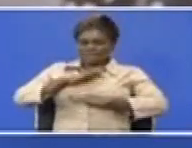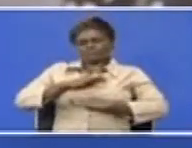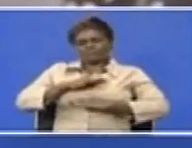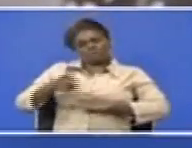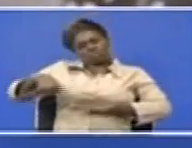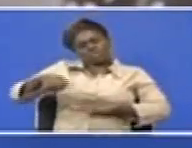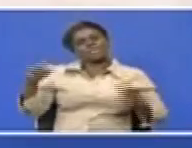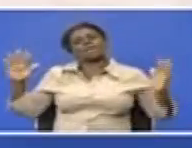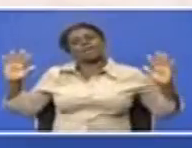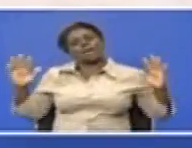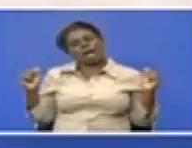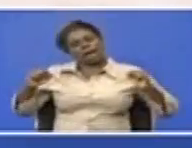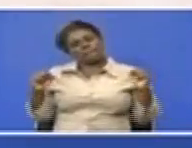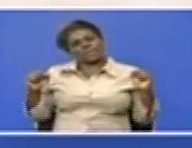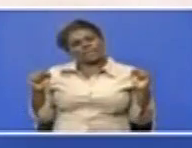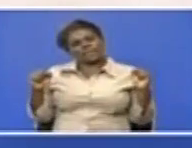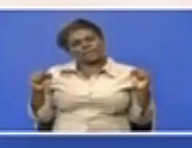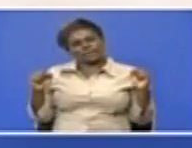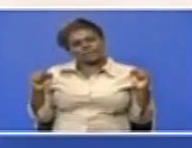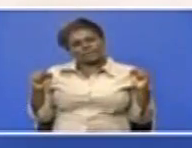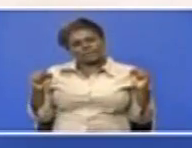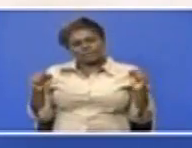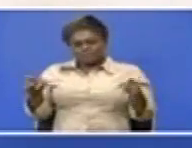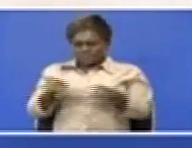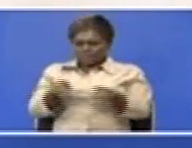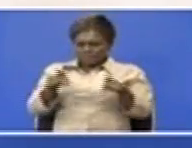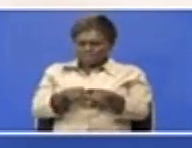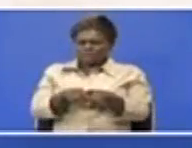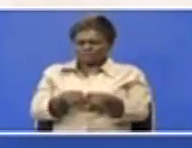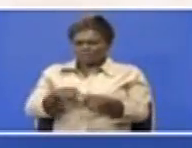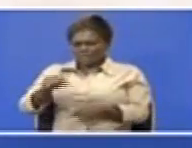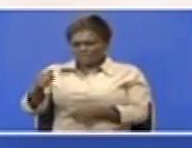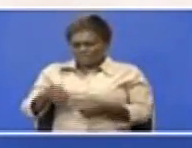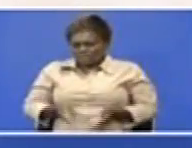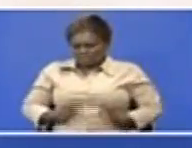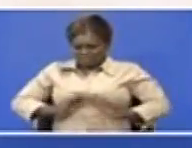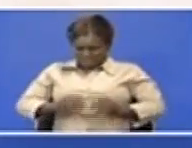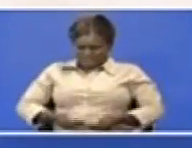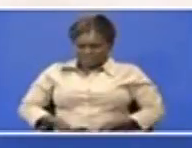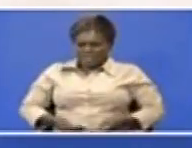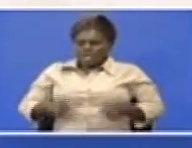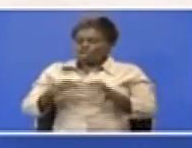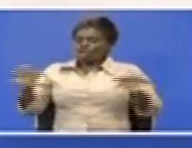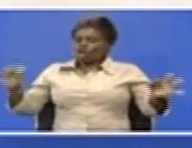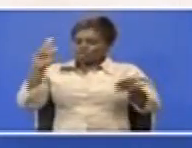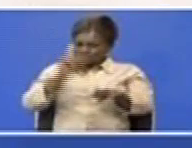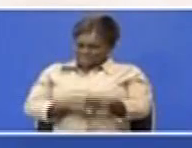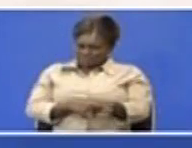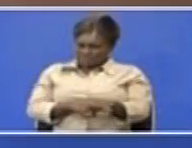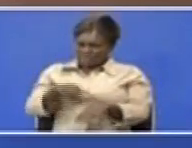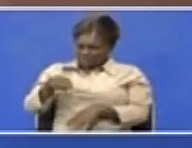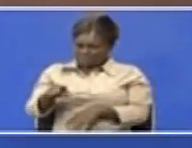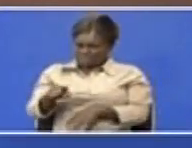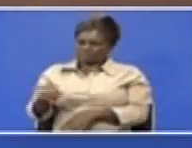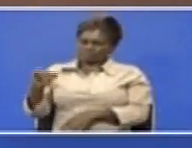you're grateful for that. They fear for her life and that of her unborn child, but for the longest time she has been